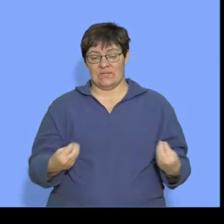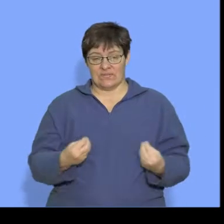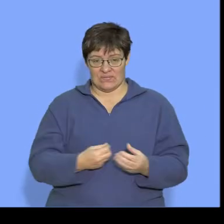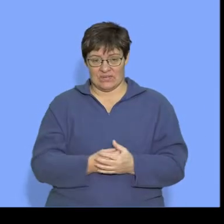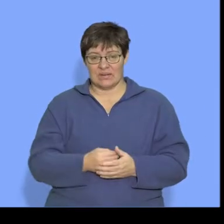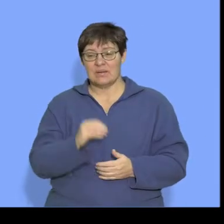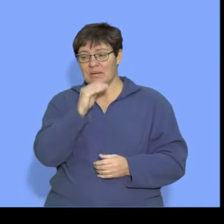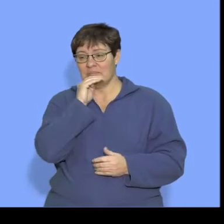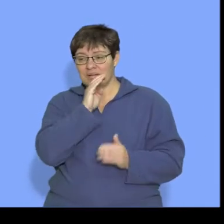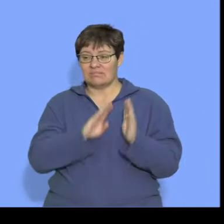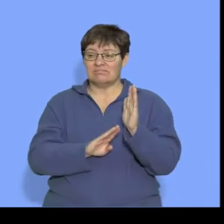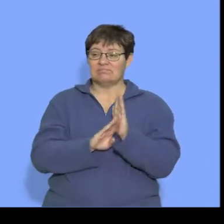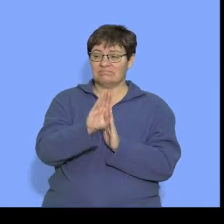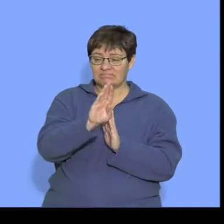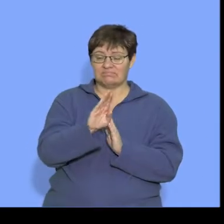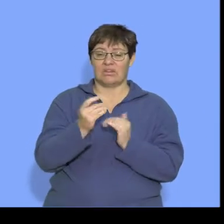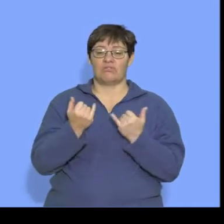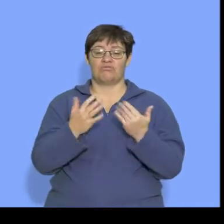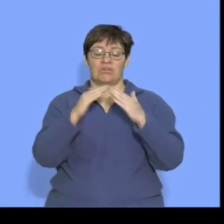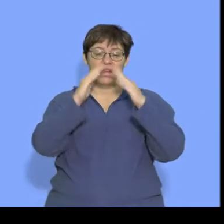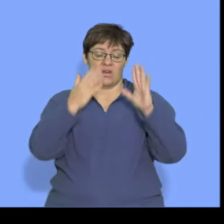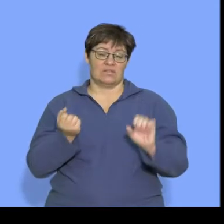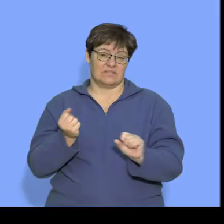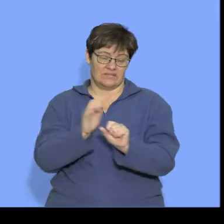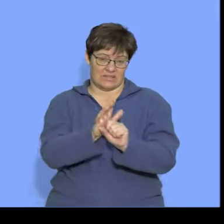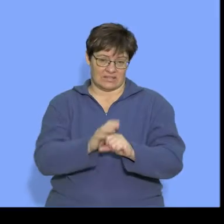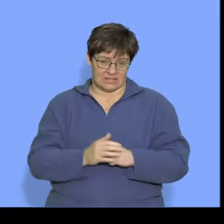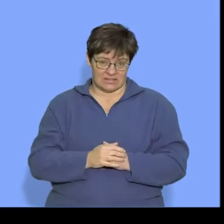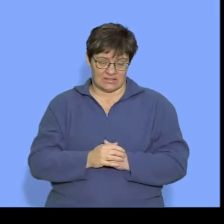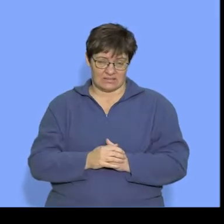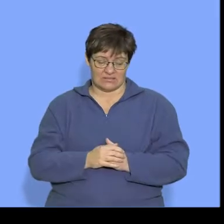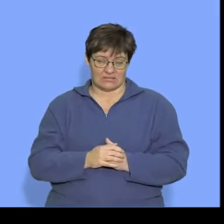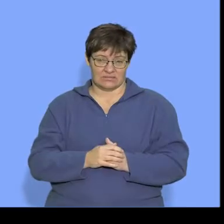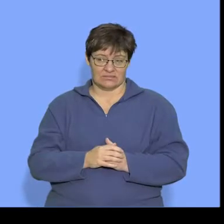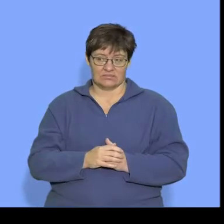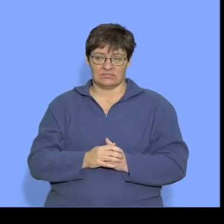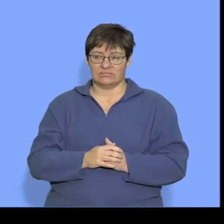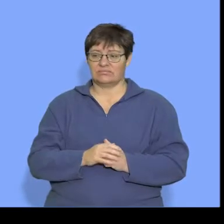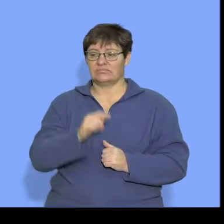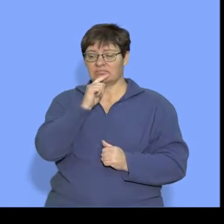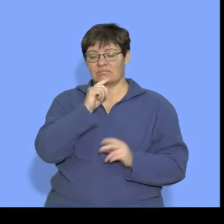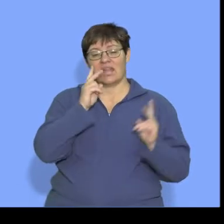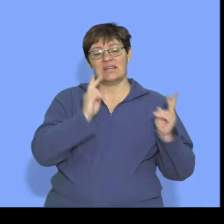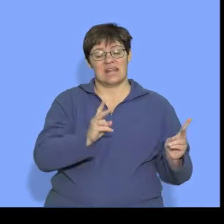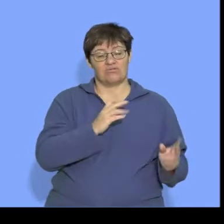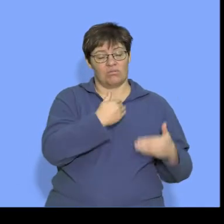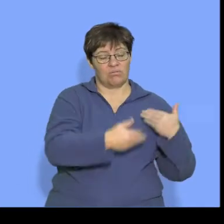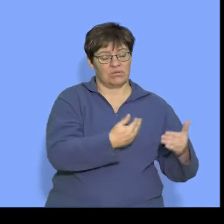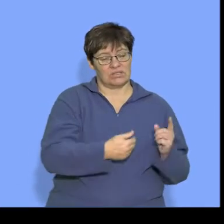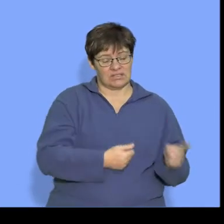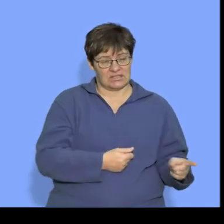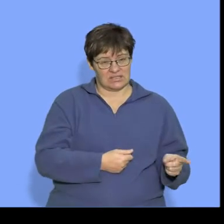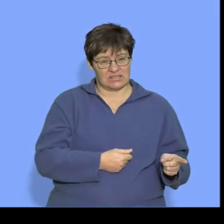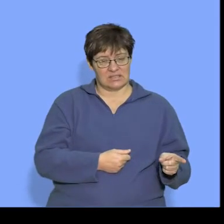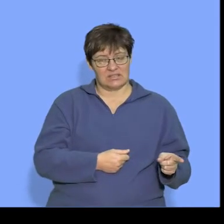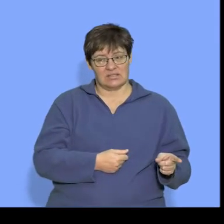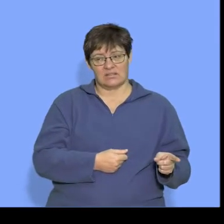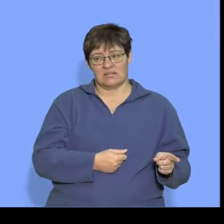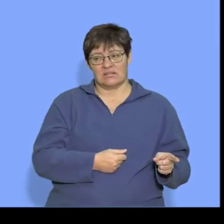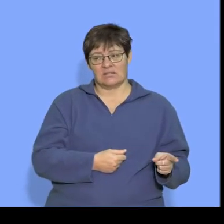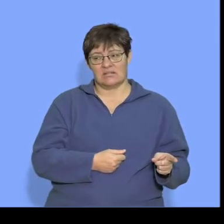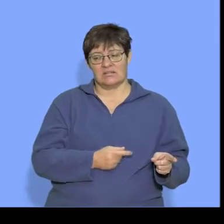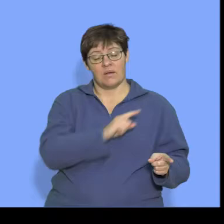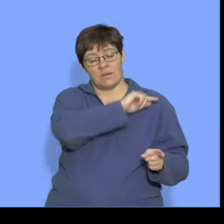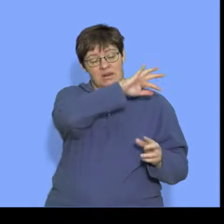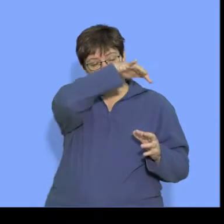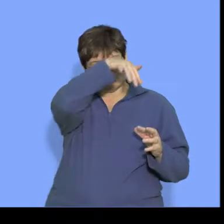enhanced greenhouse effect. So guys, as I mentioned, that this is the natural process where some of that heat is then released